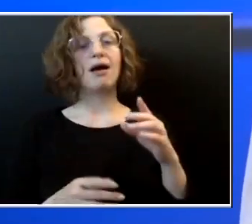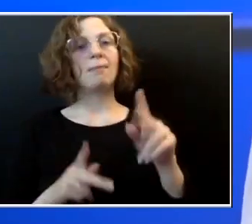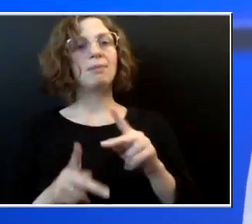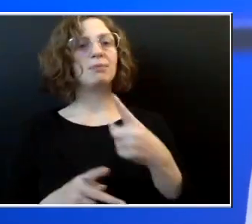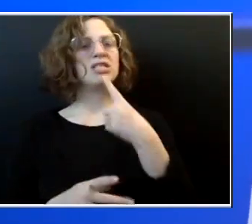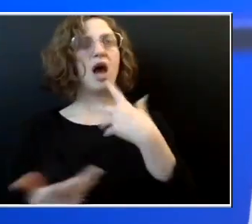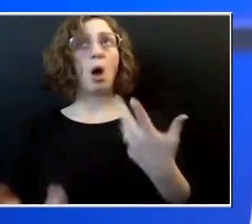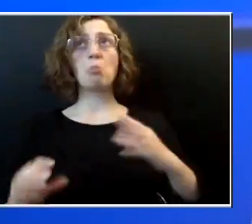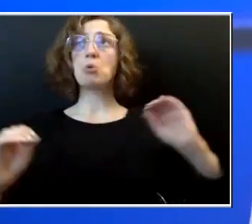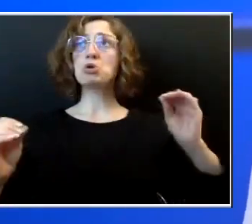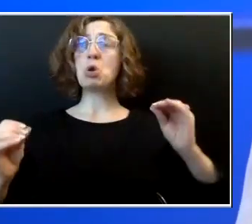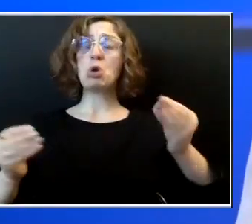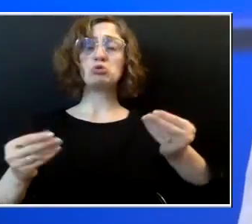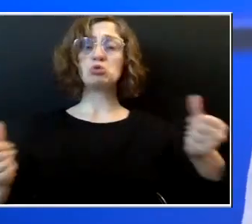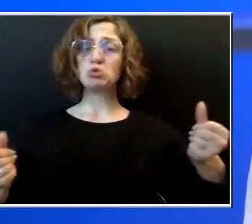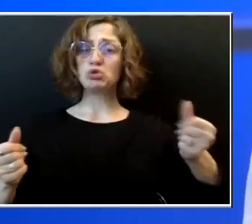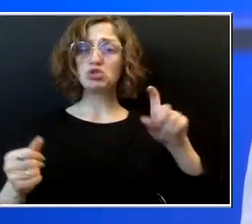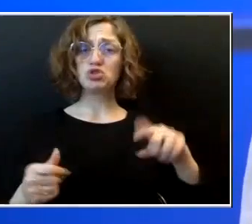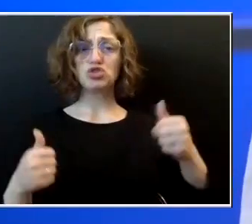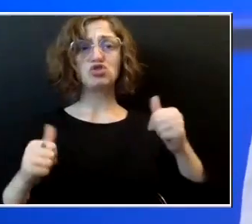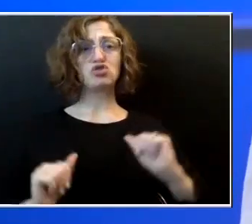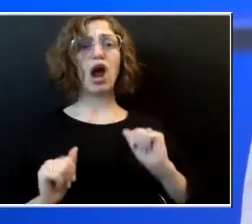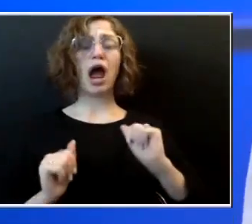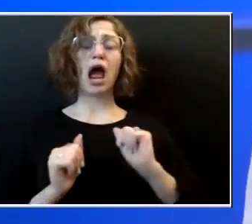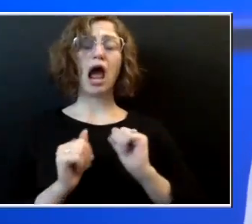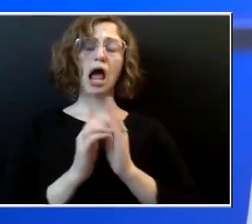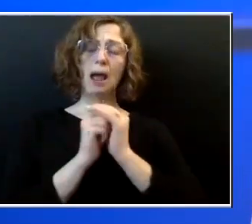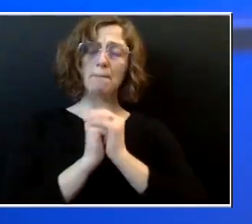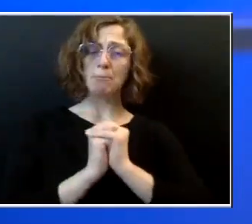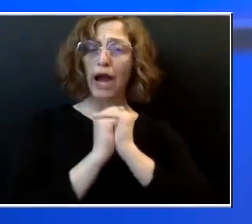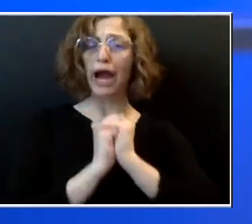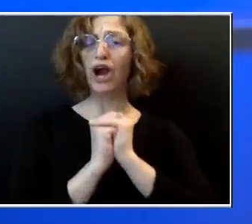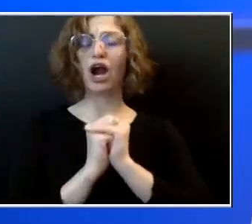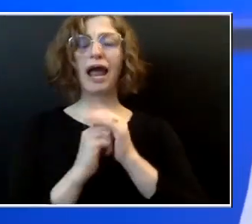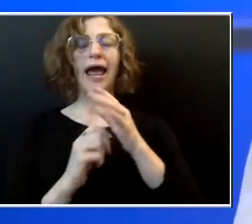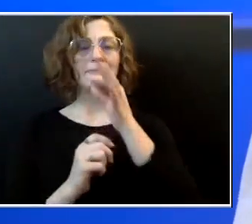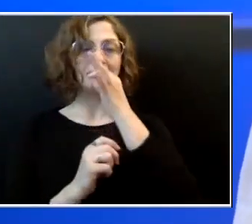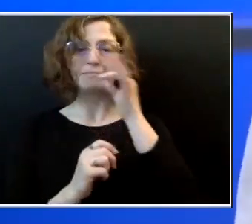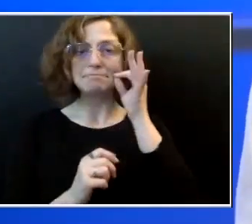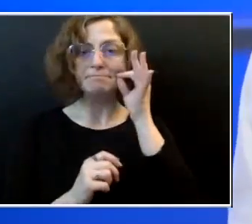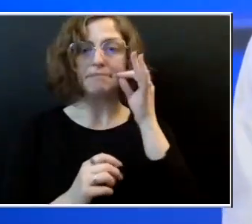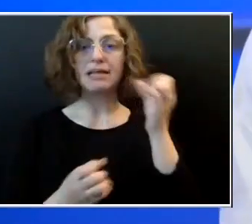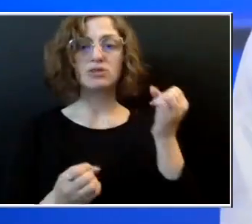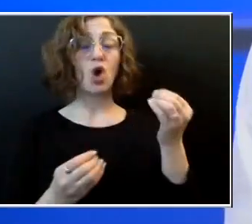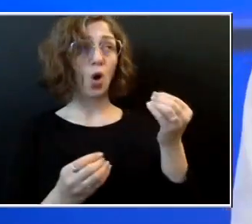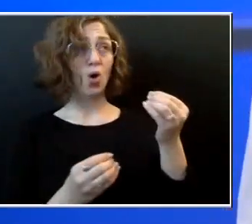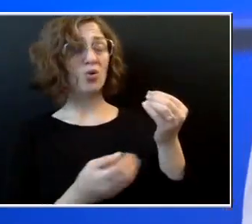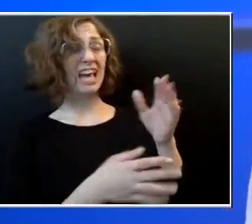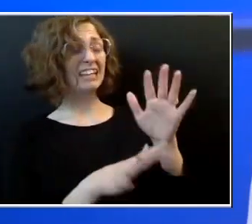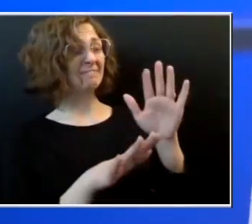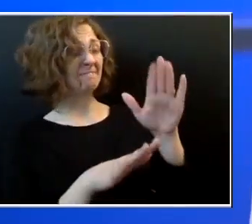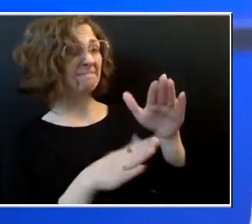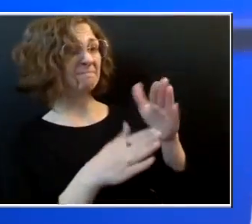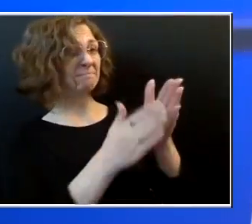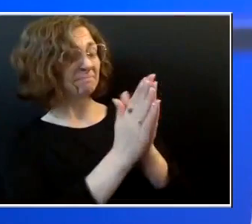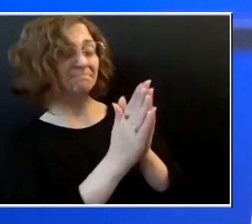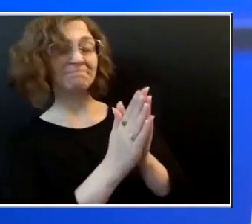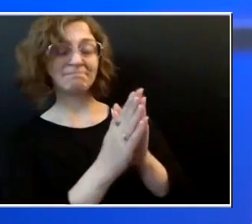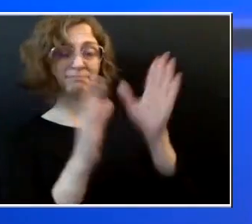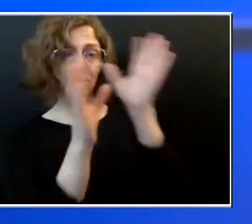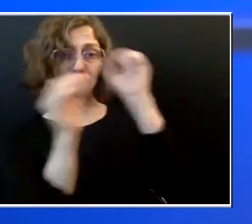called on Jackson to declare a national day of prayer and fasting in 1832 to stop the pandemic.